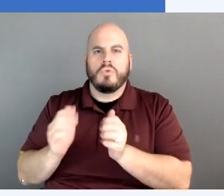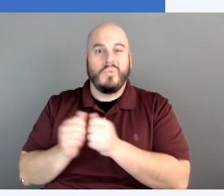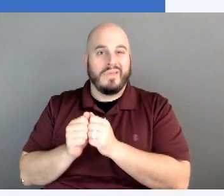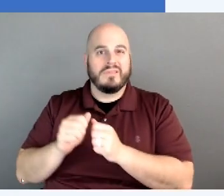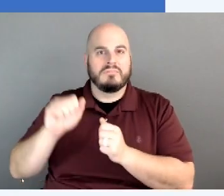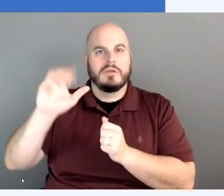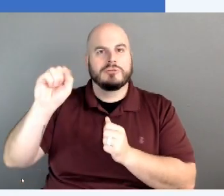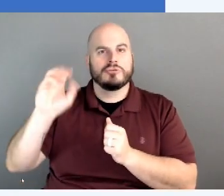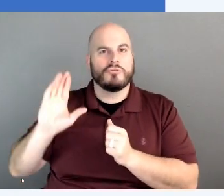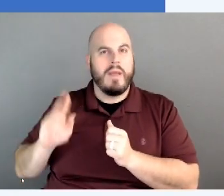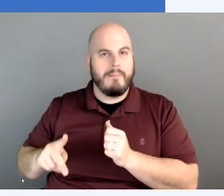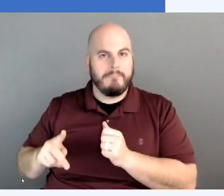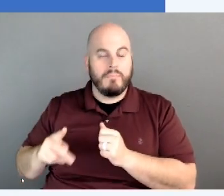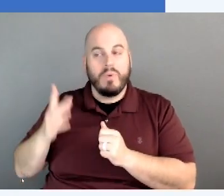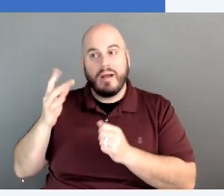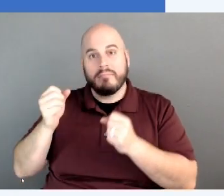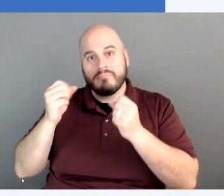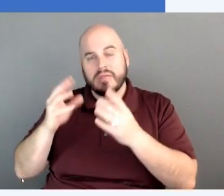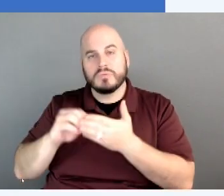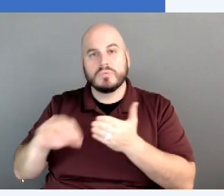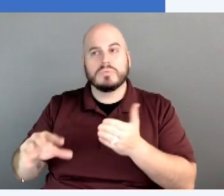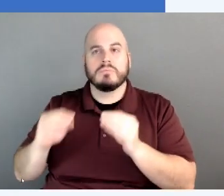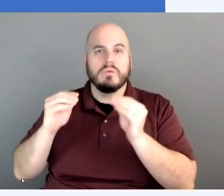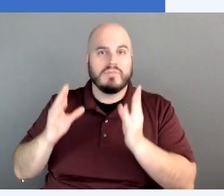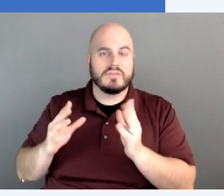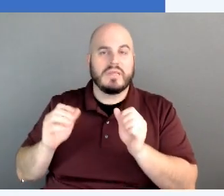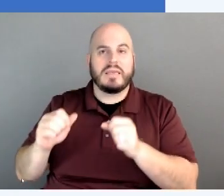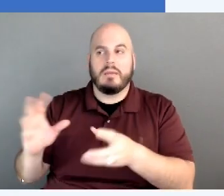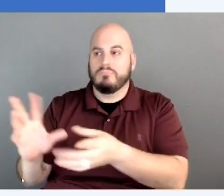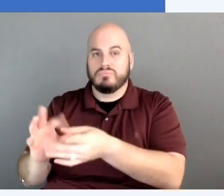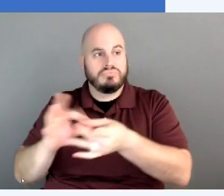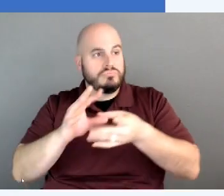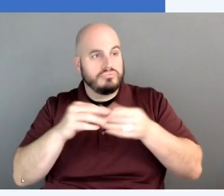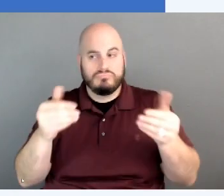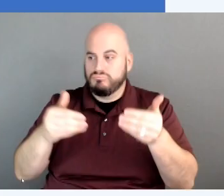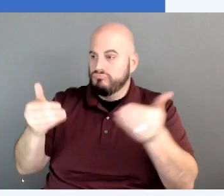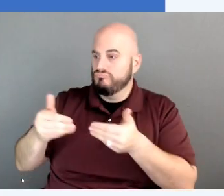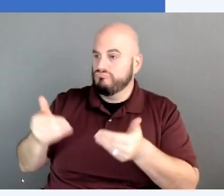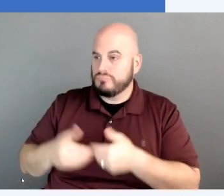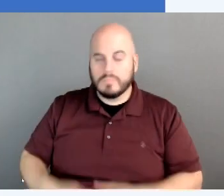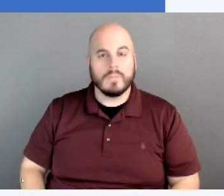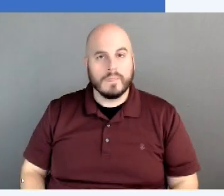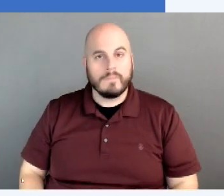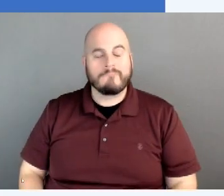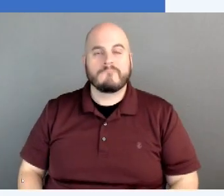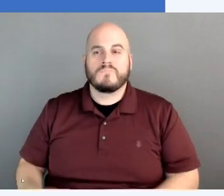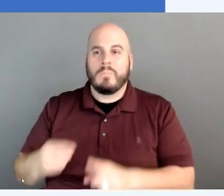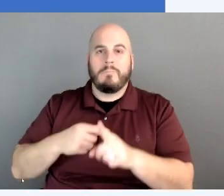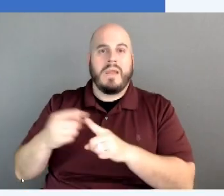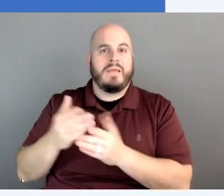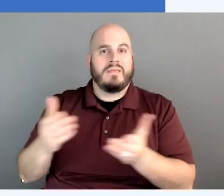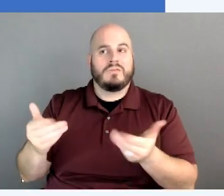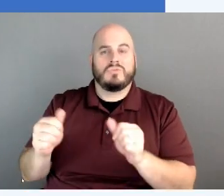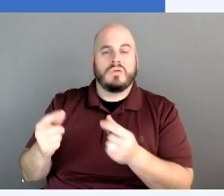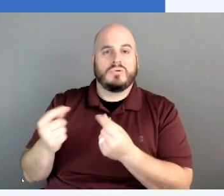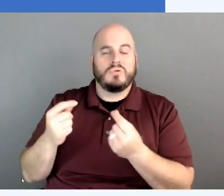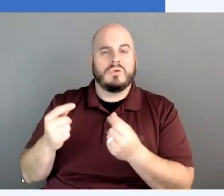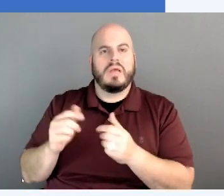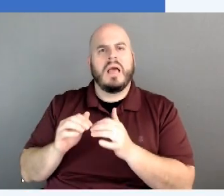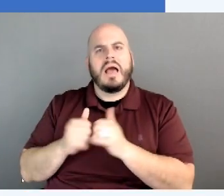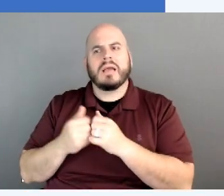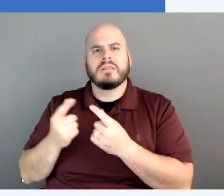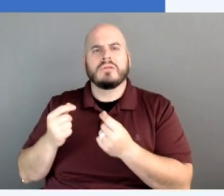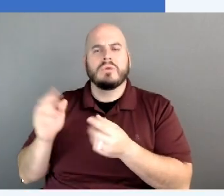many students and teachers and professors that they can connect us with. And so the main thing that they're trying to do is how can they connect what the students are doing